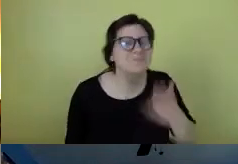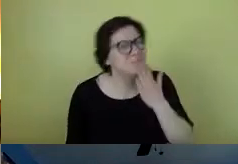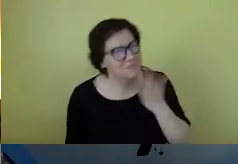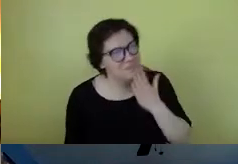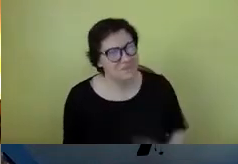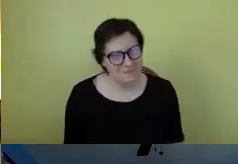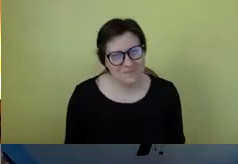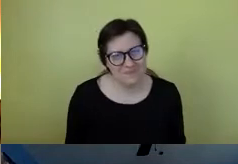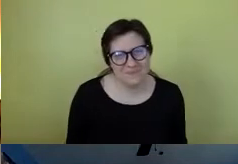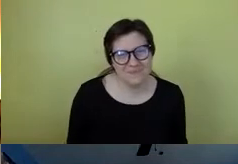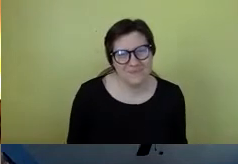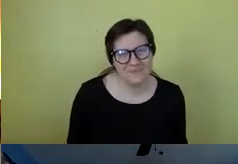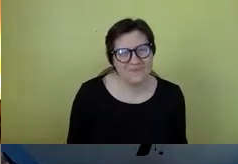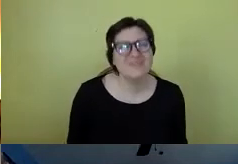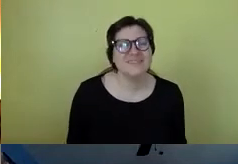Oh, that was beautiful.